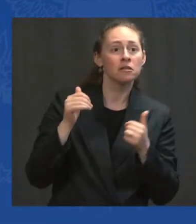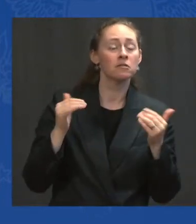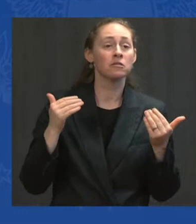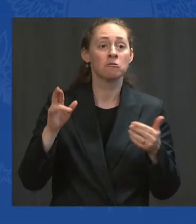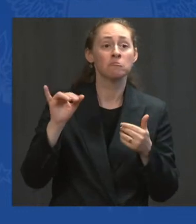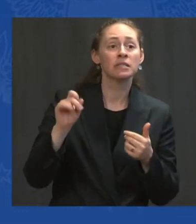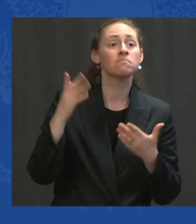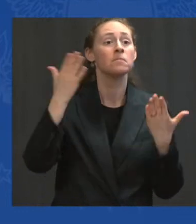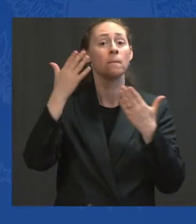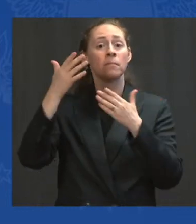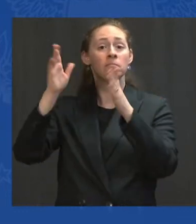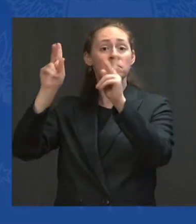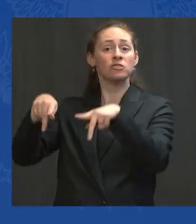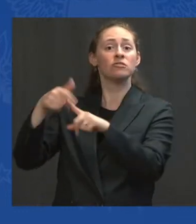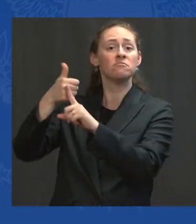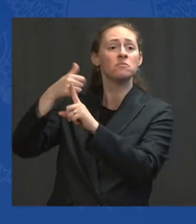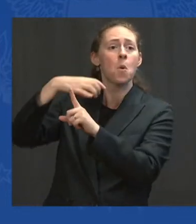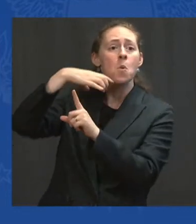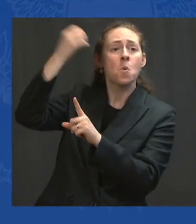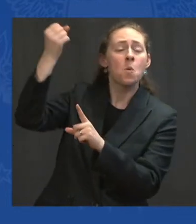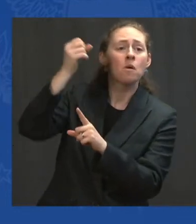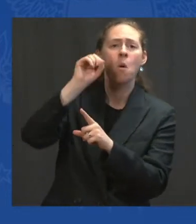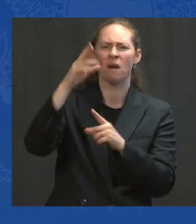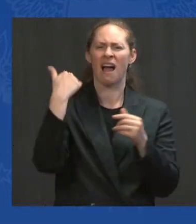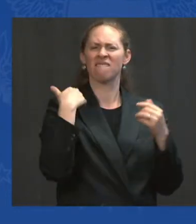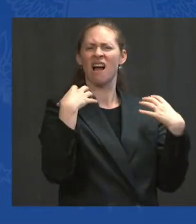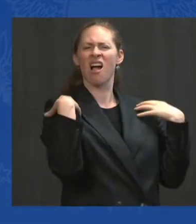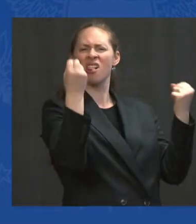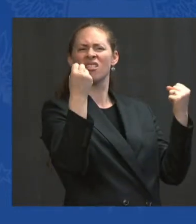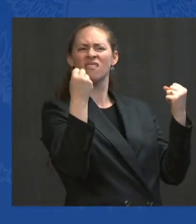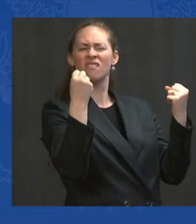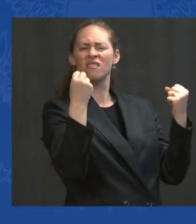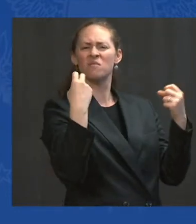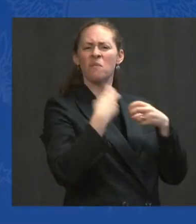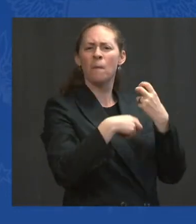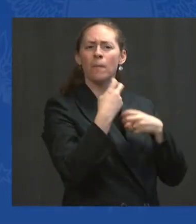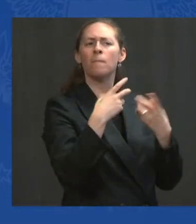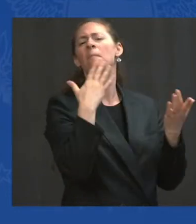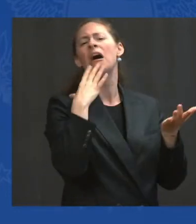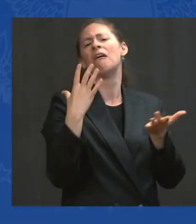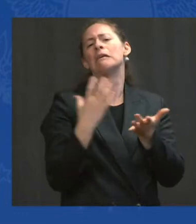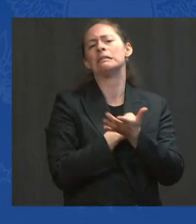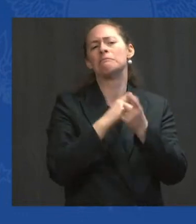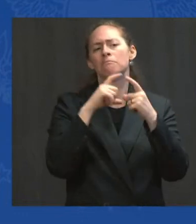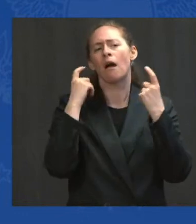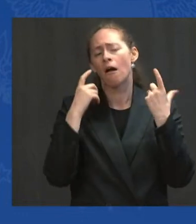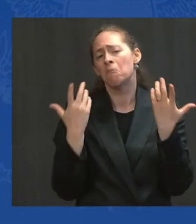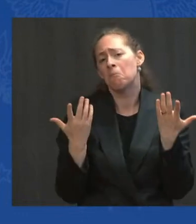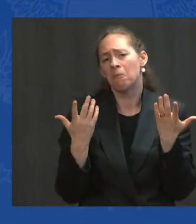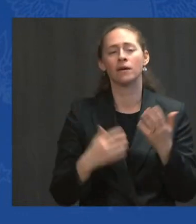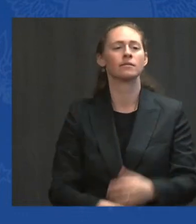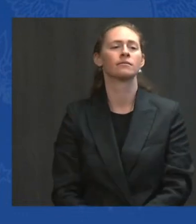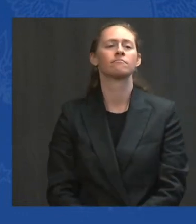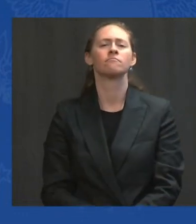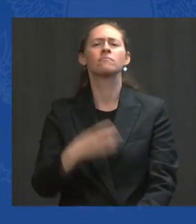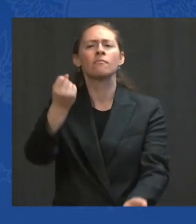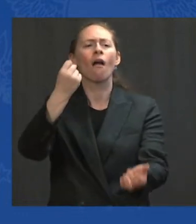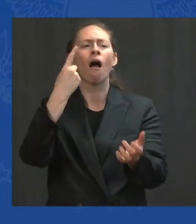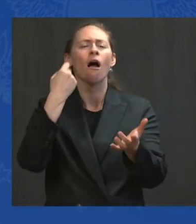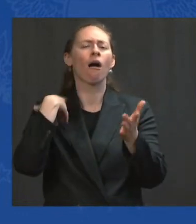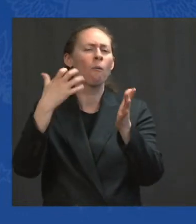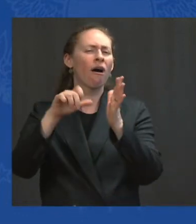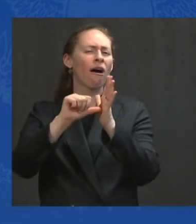because of an underlying condition, that they might want to wear a mask. Having said that, let me emphasize that if